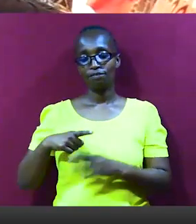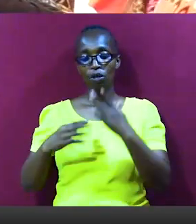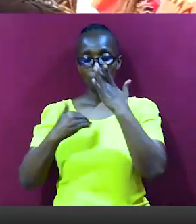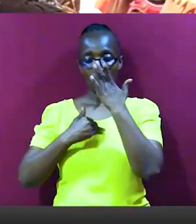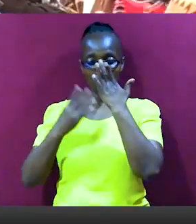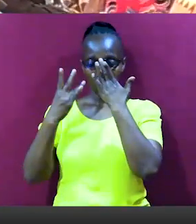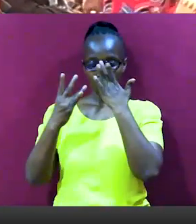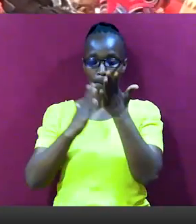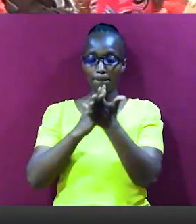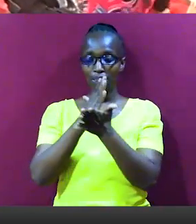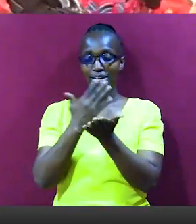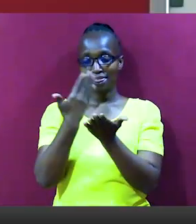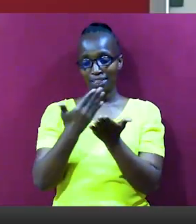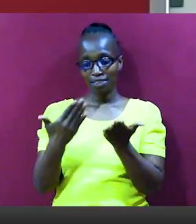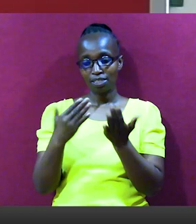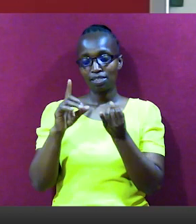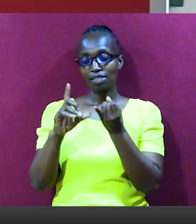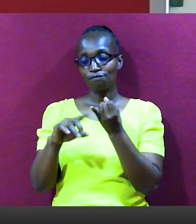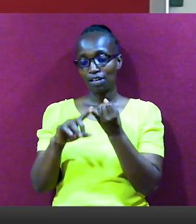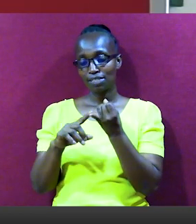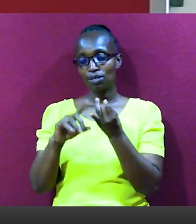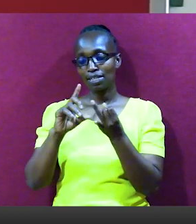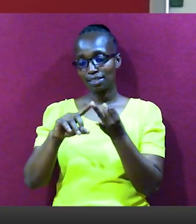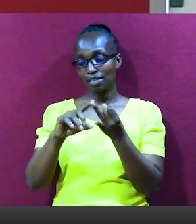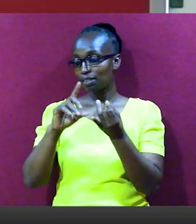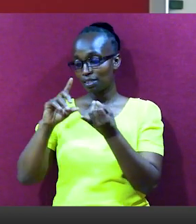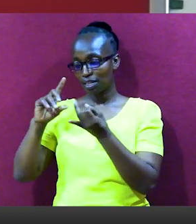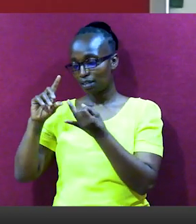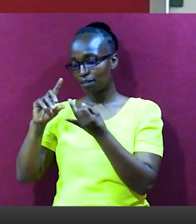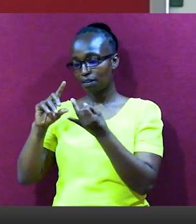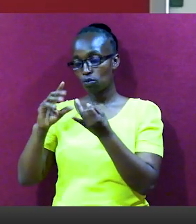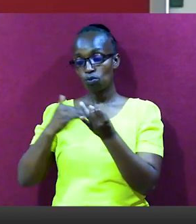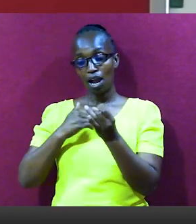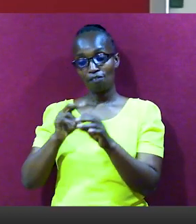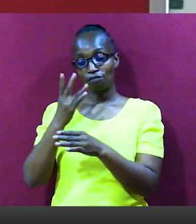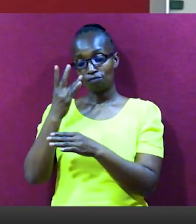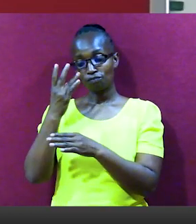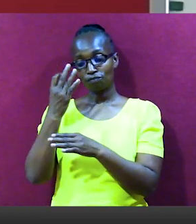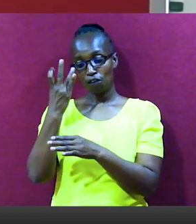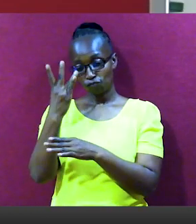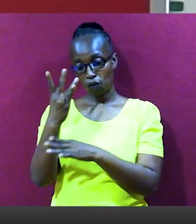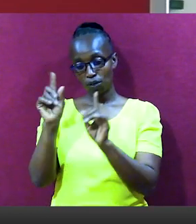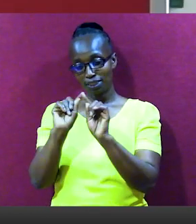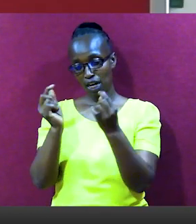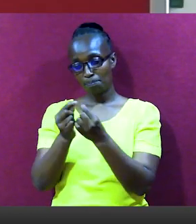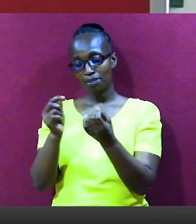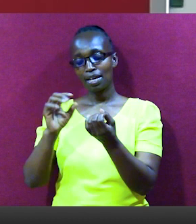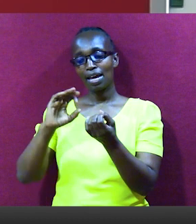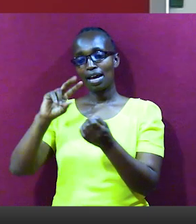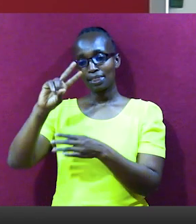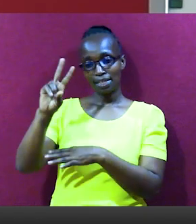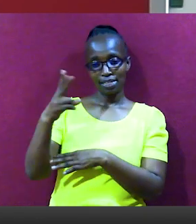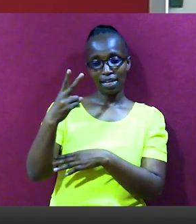hata kupoteza maisha yake. The common types we usually say are just 4 of them. The second and the third